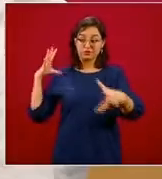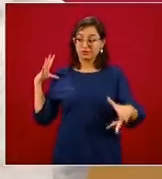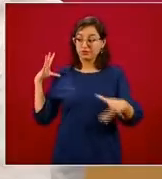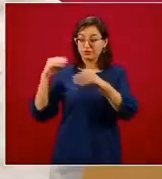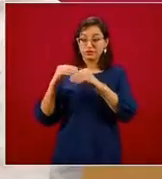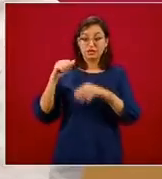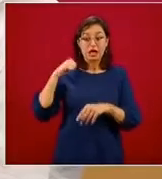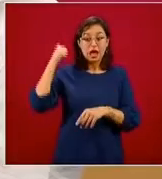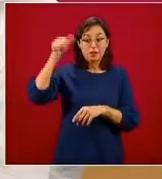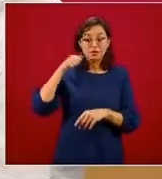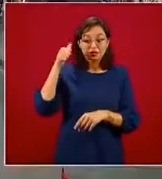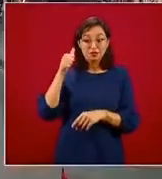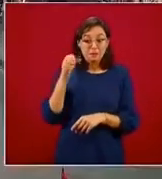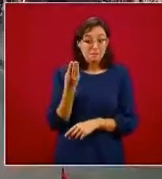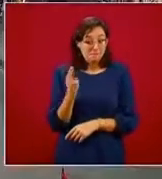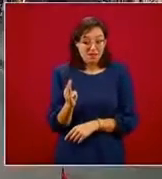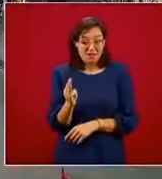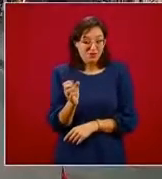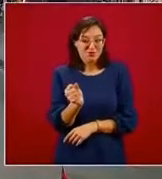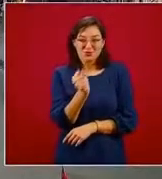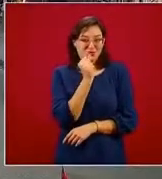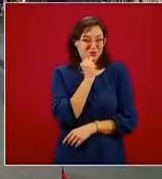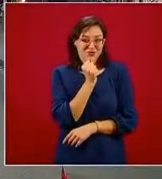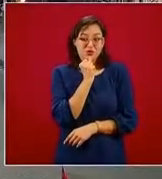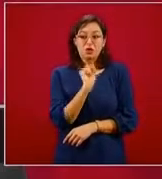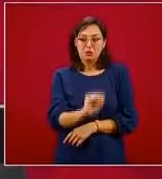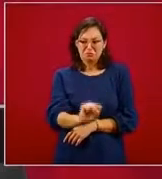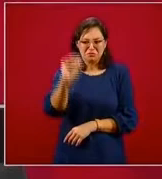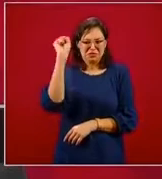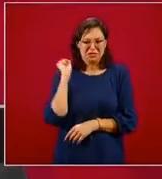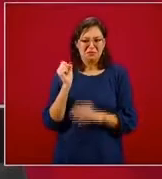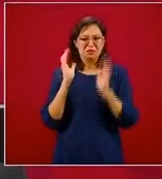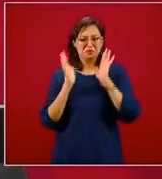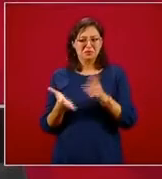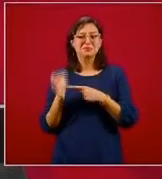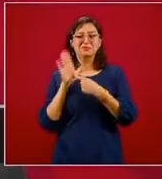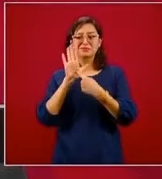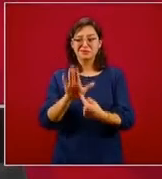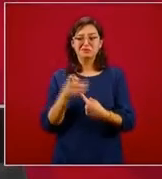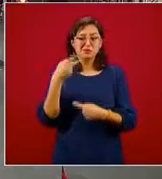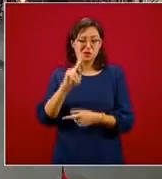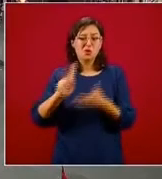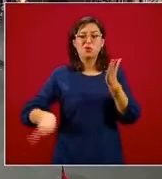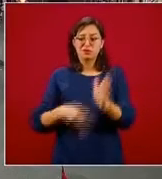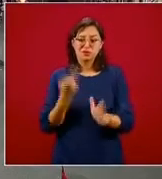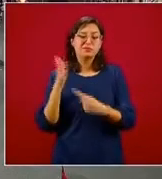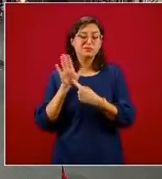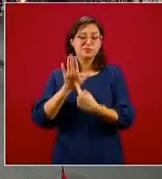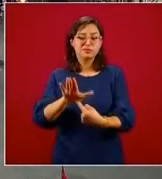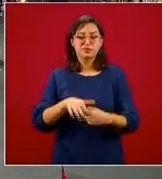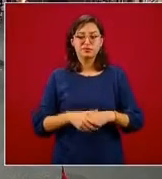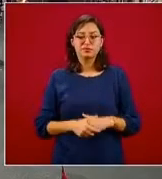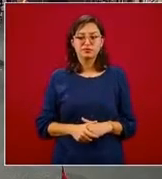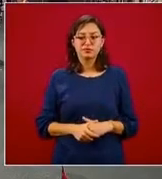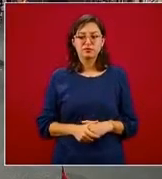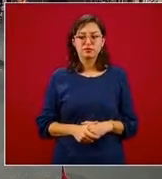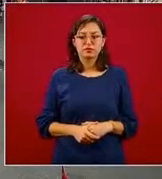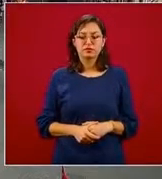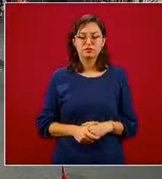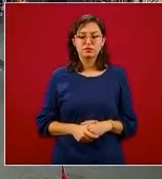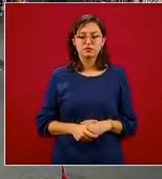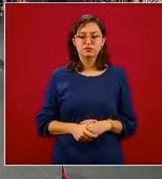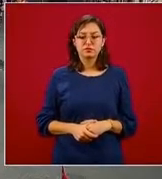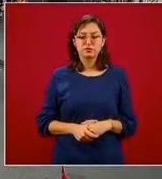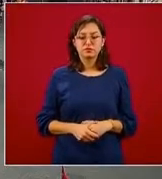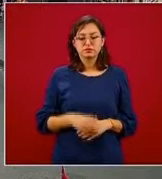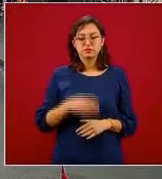Well, mayo, we presented up to es el que April. presenté, pero lo volvemos Oh, a yes, traer, that's the sin one I problema. presented, but I'll bring it to you again. No problem. Well, that's because you Ah, were